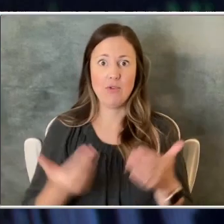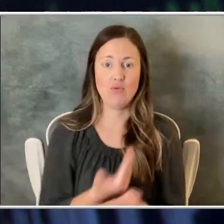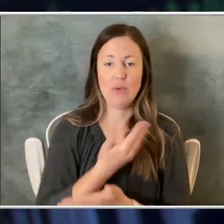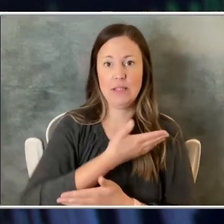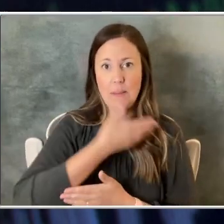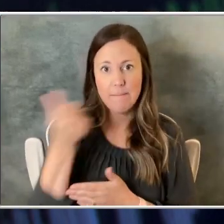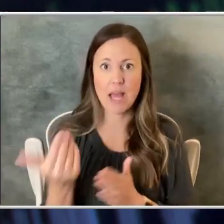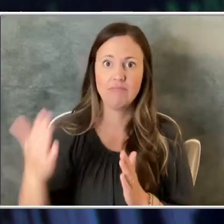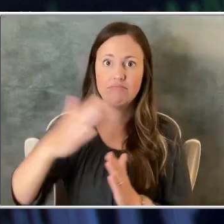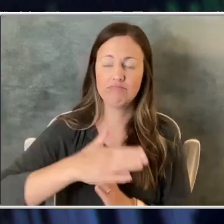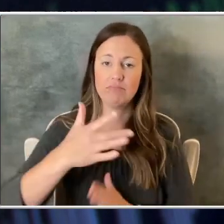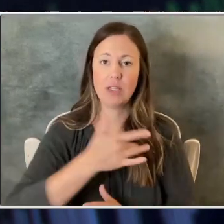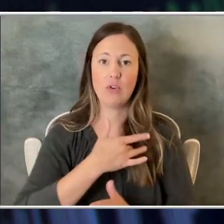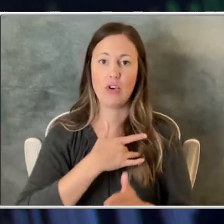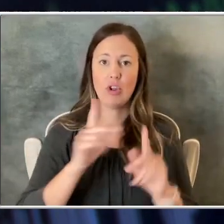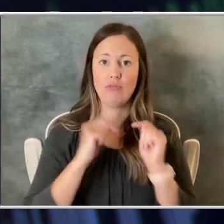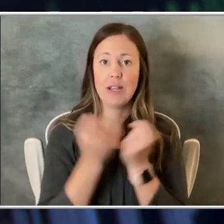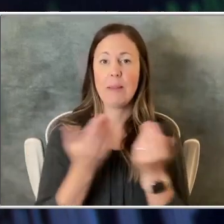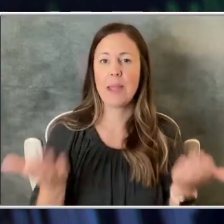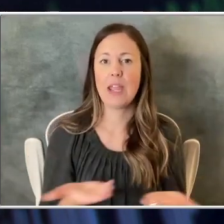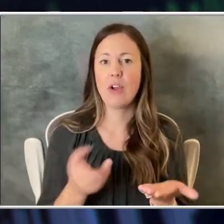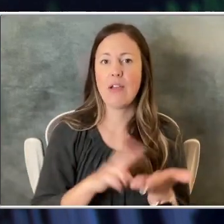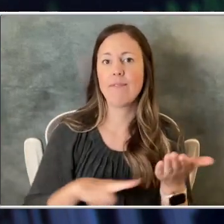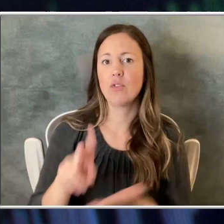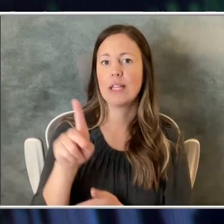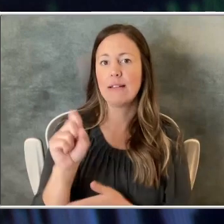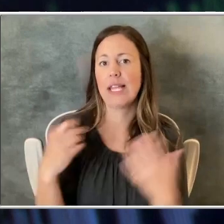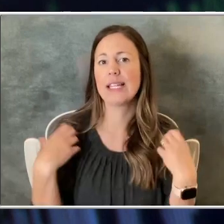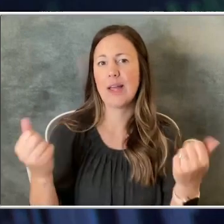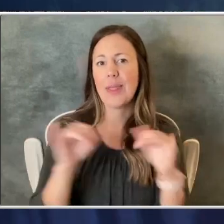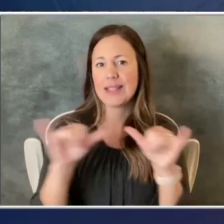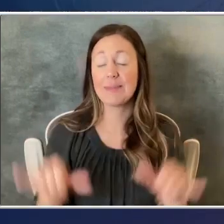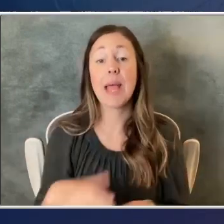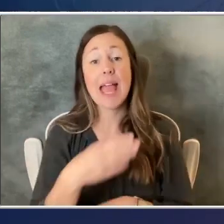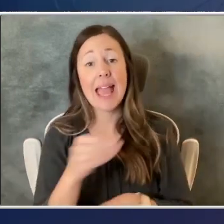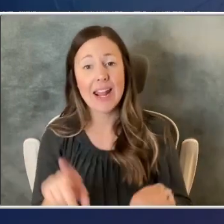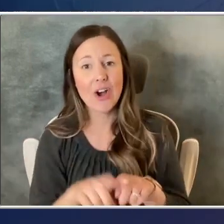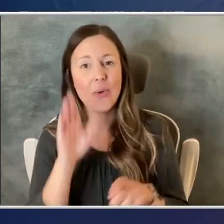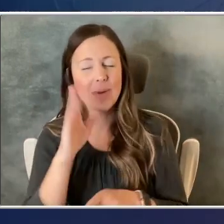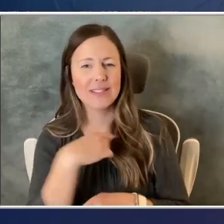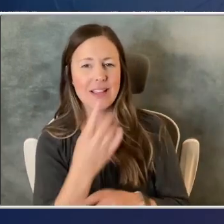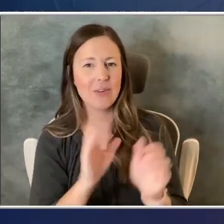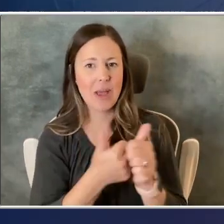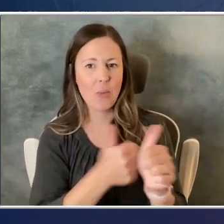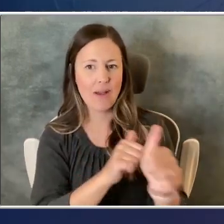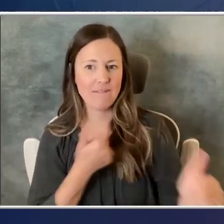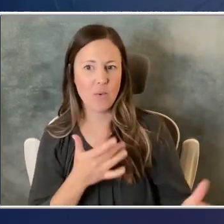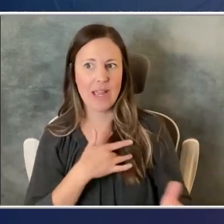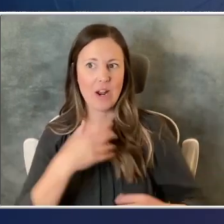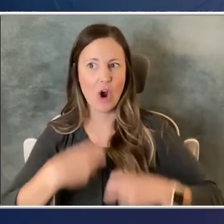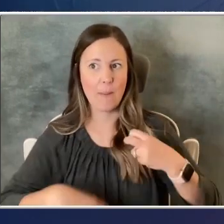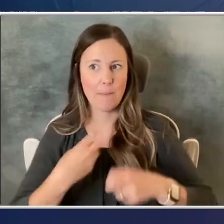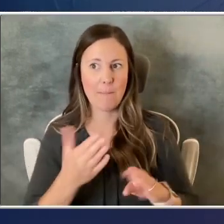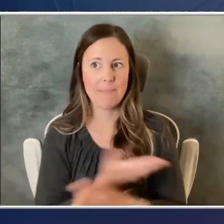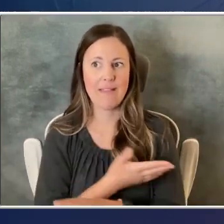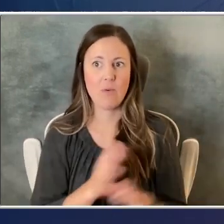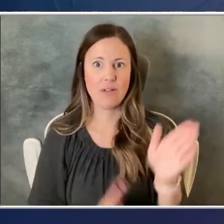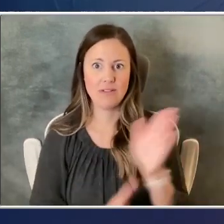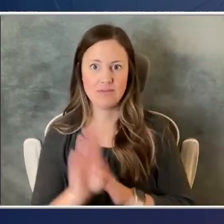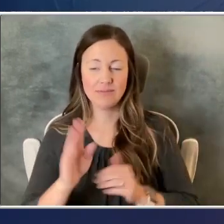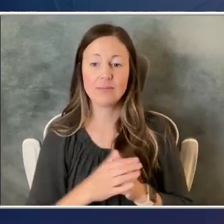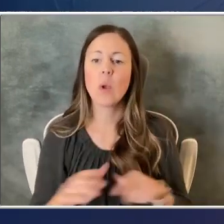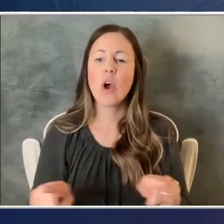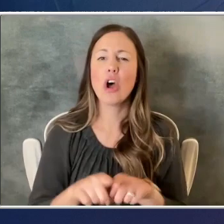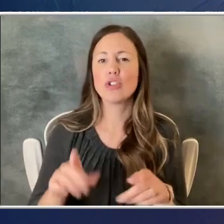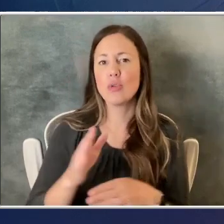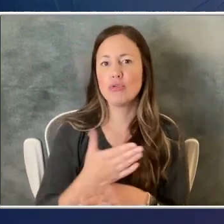teams here at the University of Kansas Health System. And we'll tell you how to avoid heart problems before they develop. We're also sharing